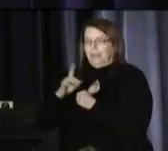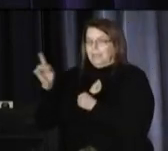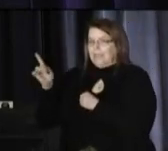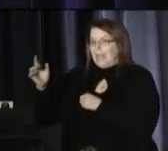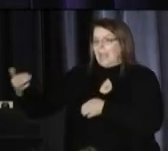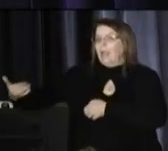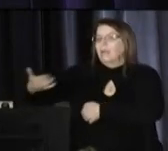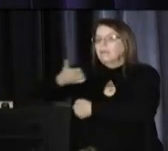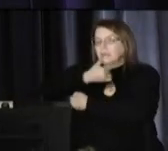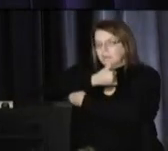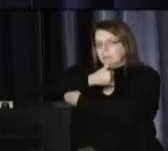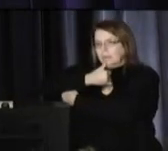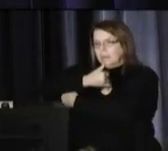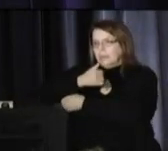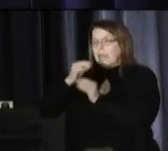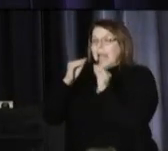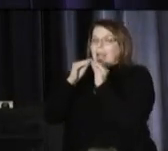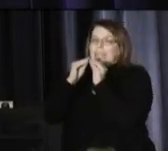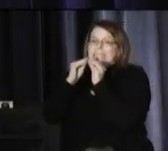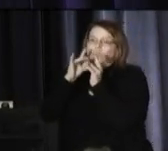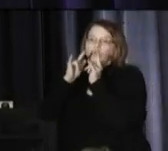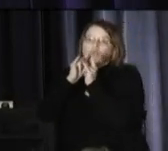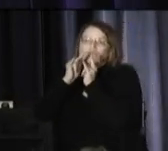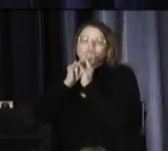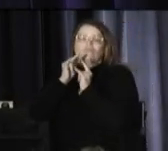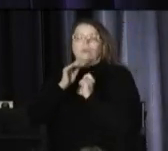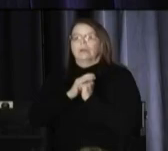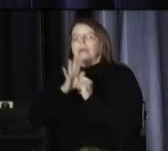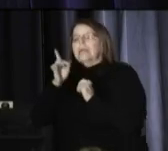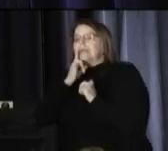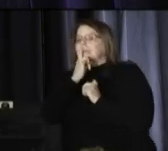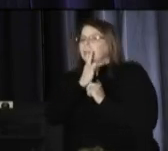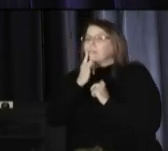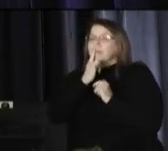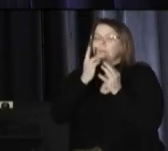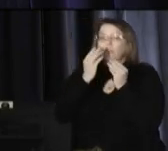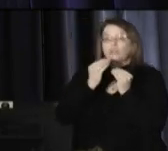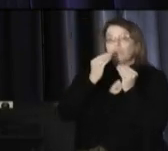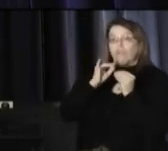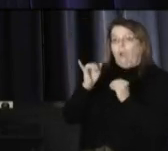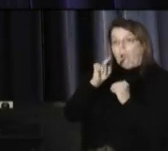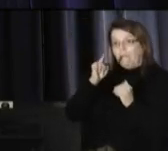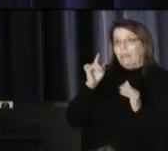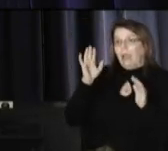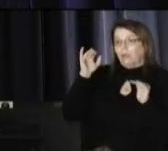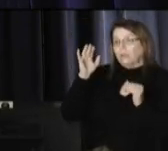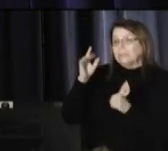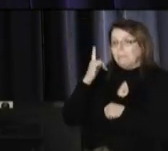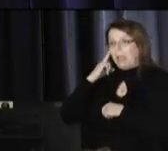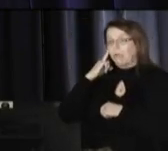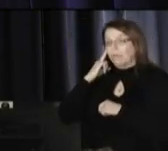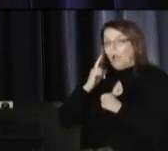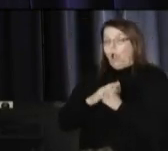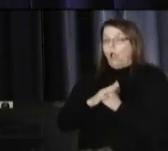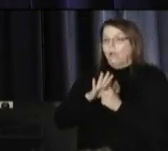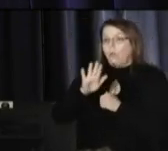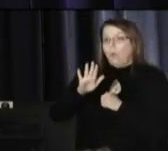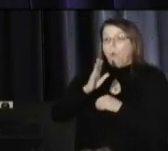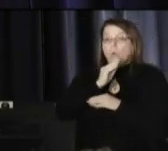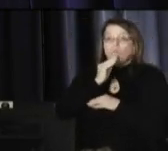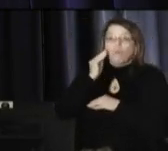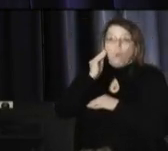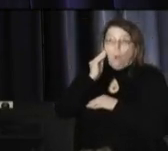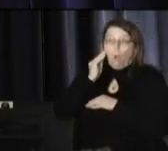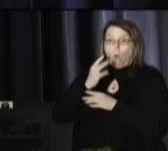into his arms and kisses you. His lips are as soft as you thought they would be. At your place, you